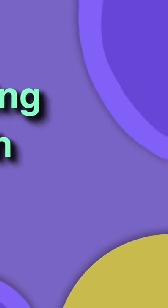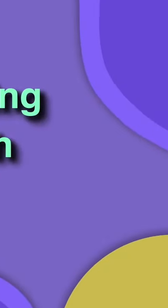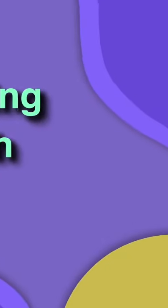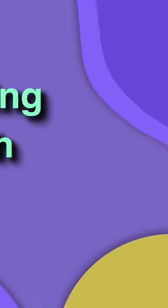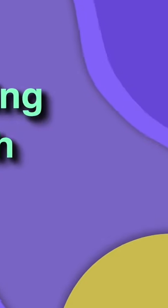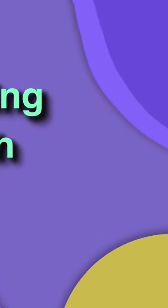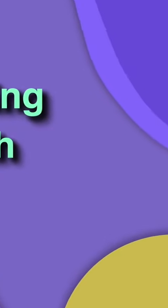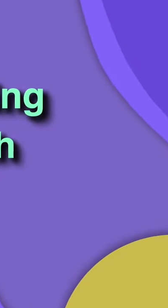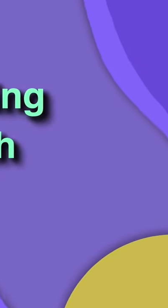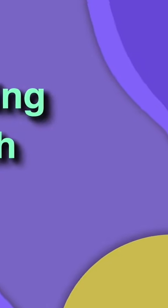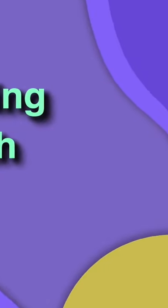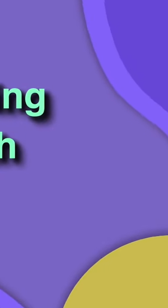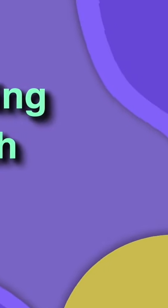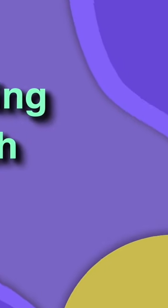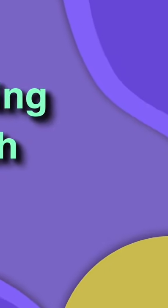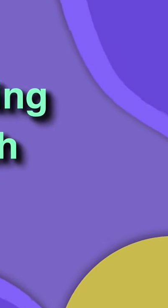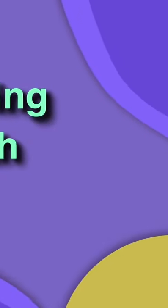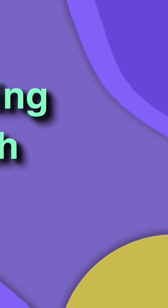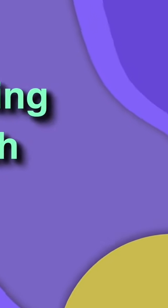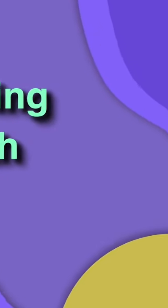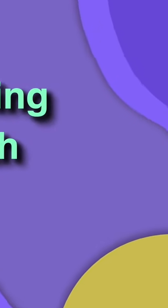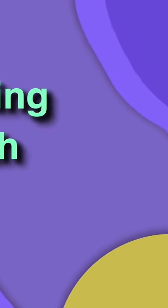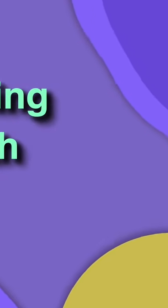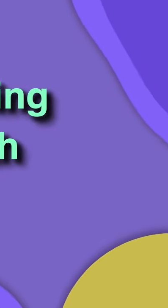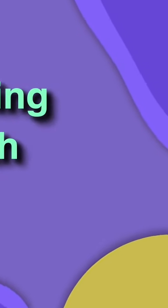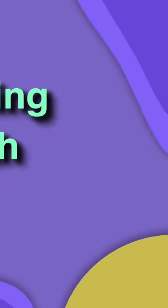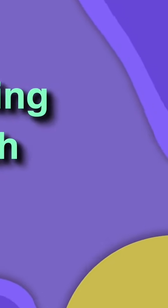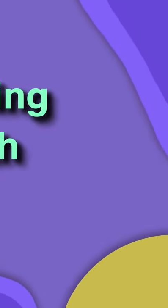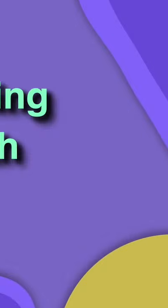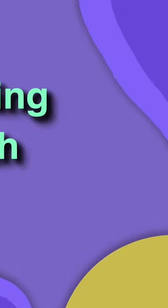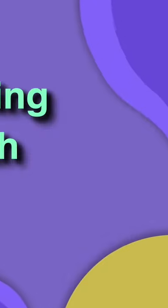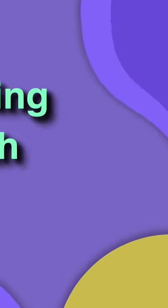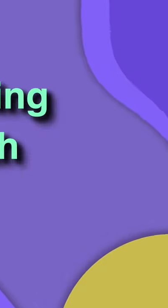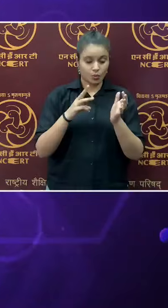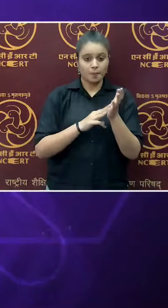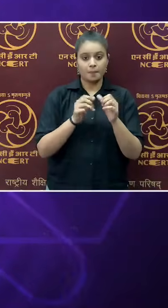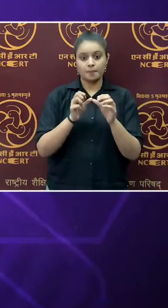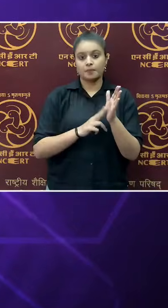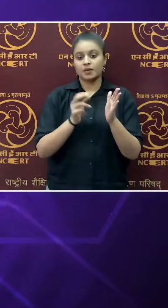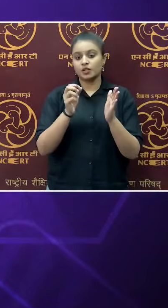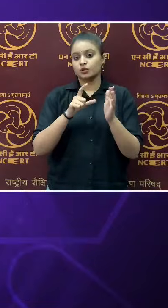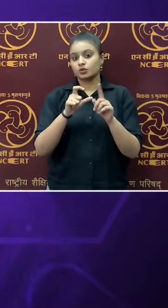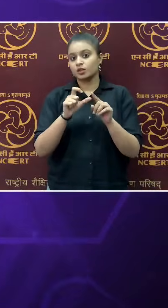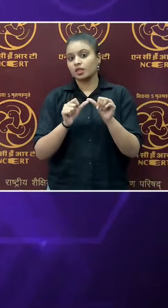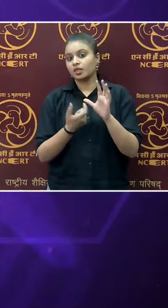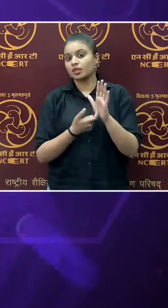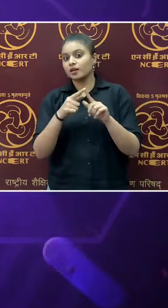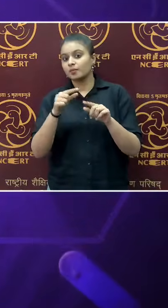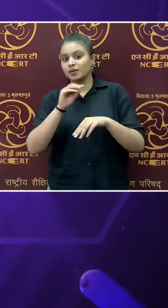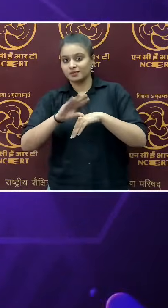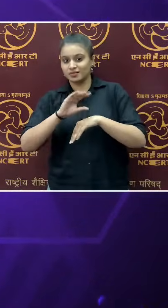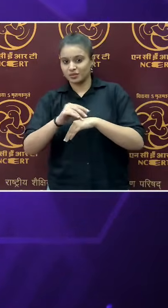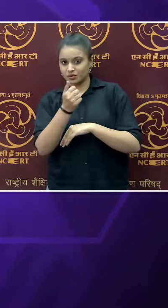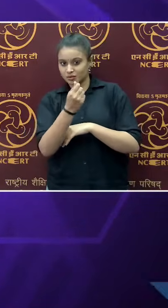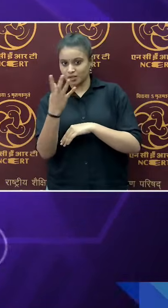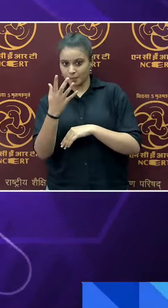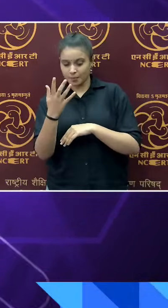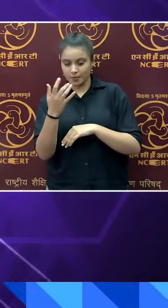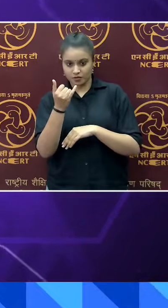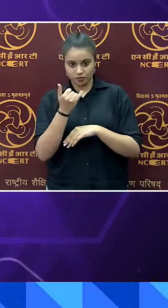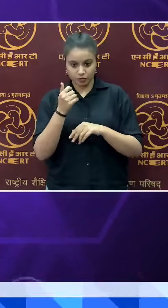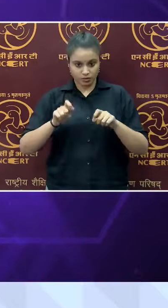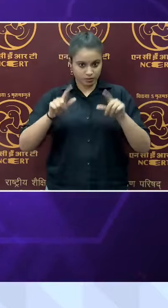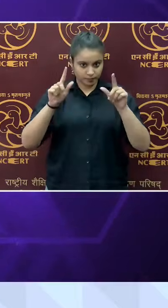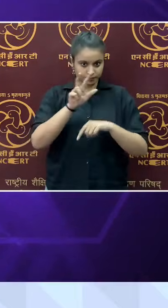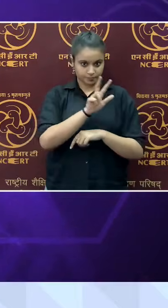want to know more about this topic, so first note down Manodarpan counselor's number, and the number is also flashing on your screen.